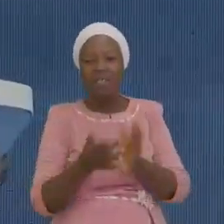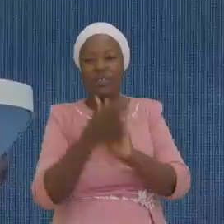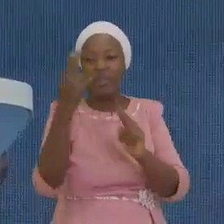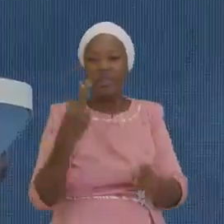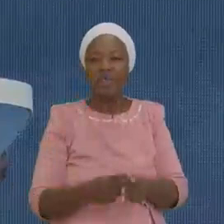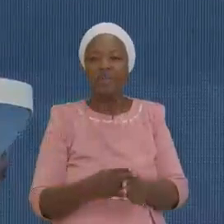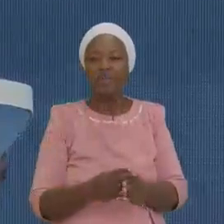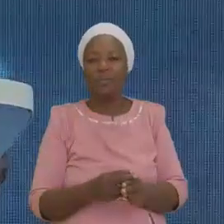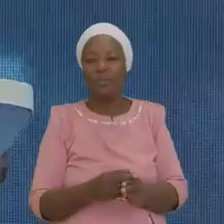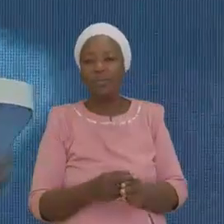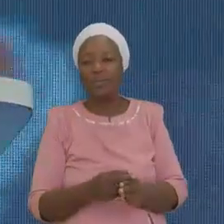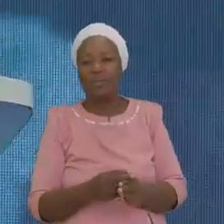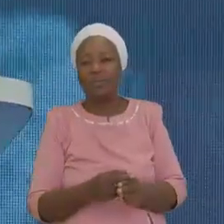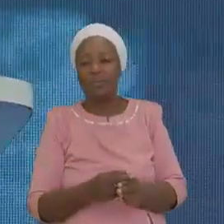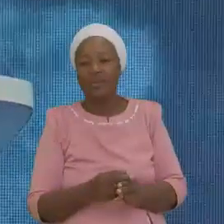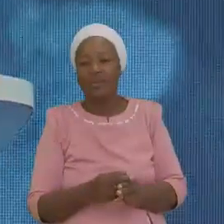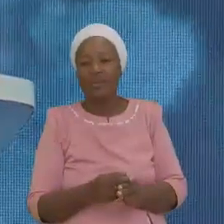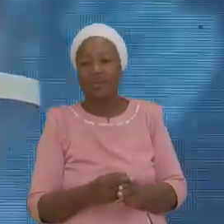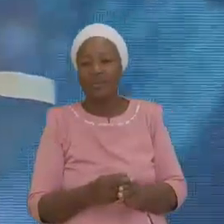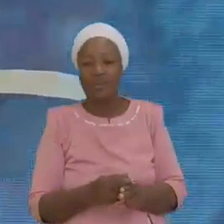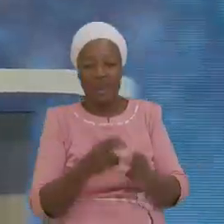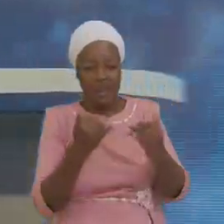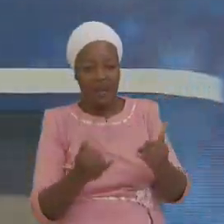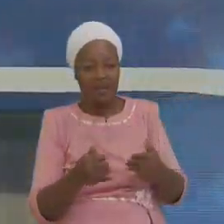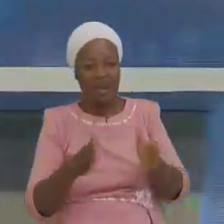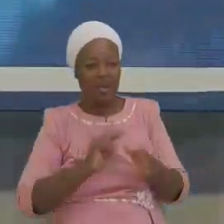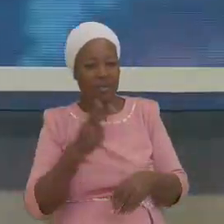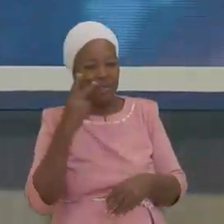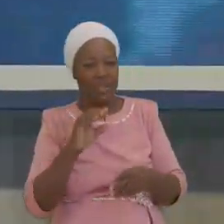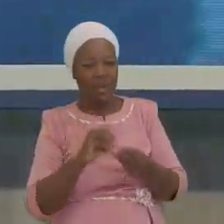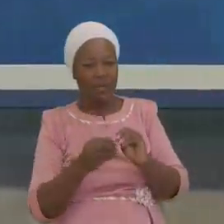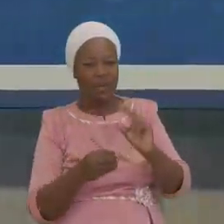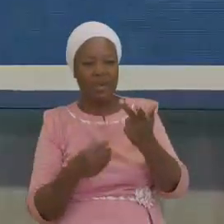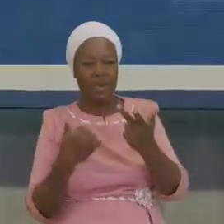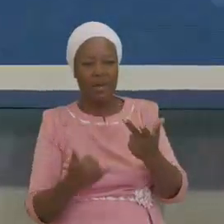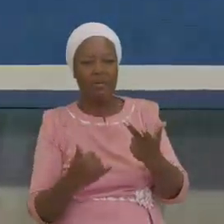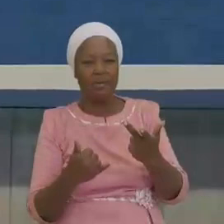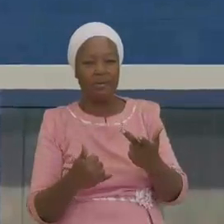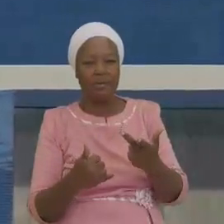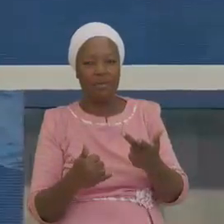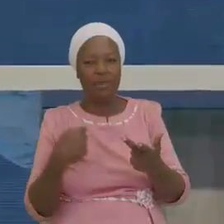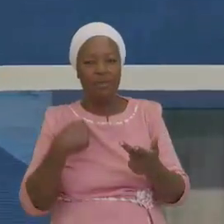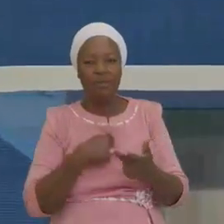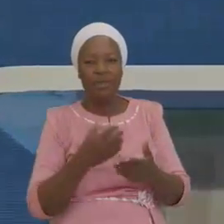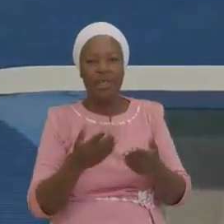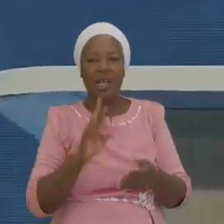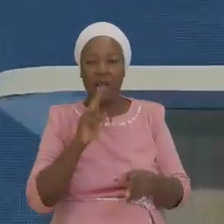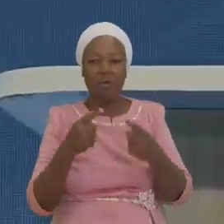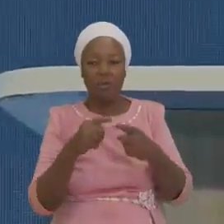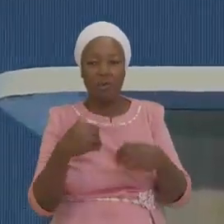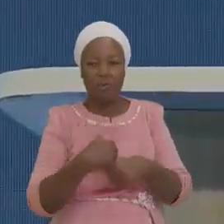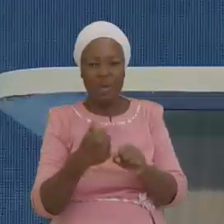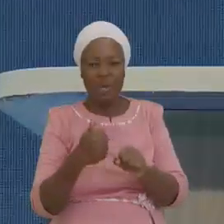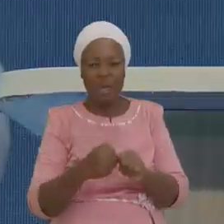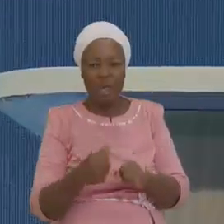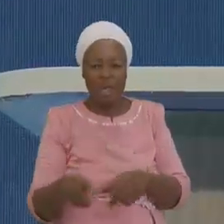Now let's look at number 3 now. We're going to make a pact